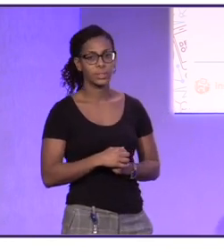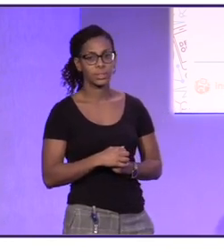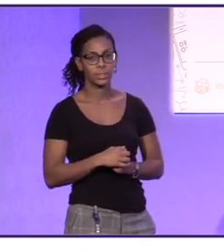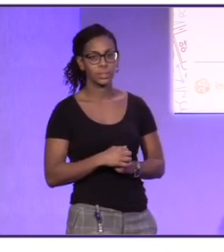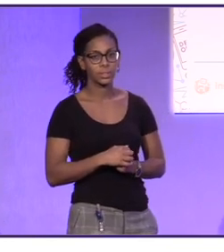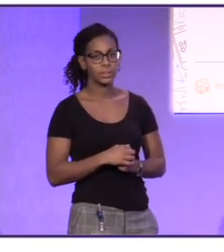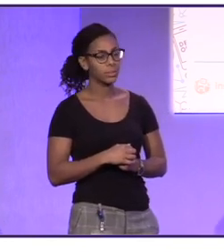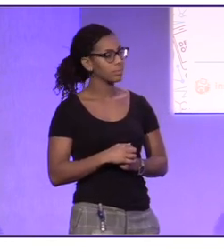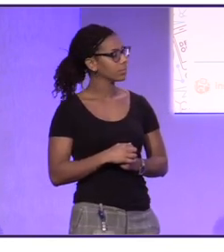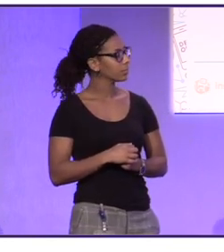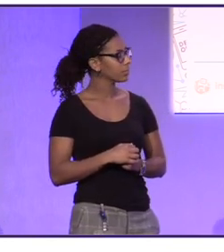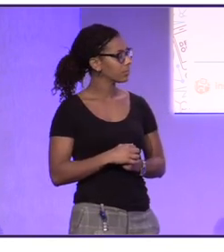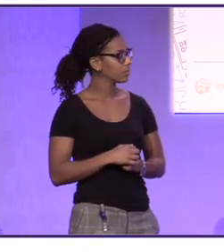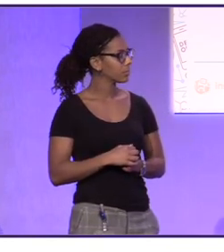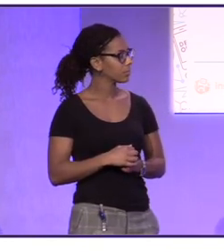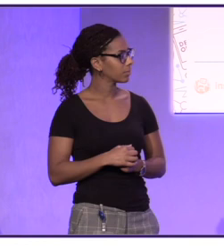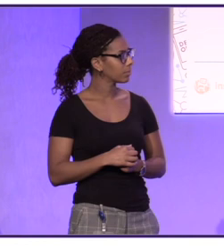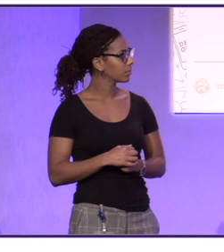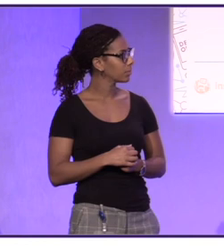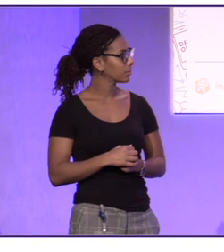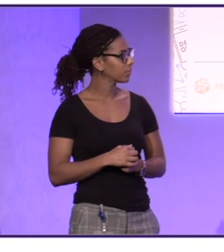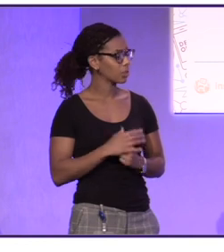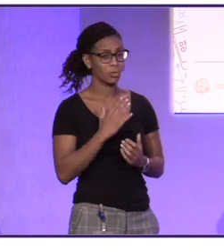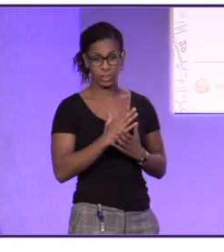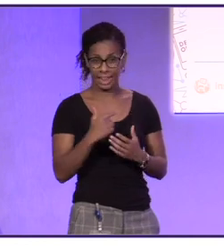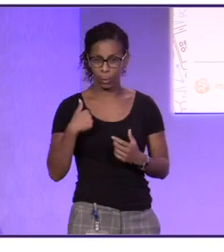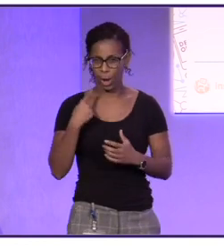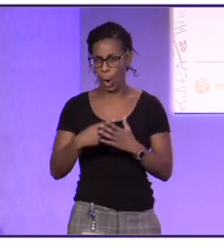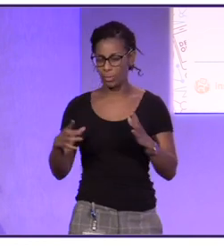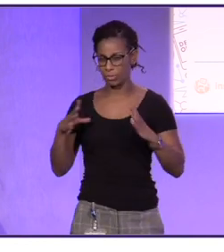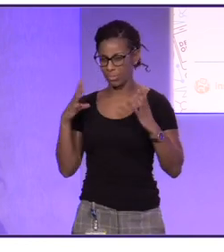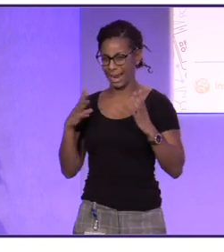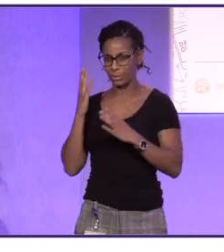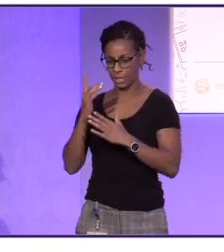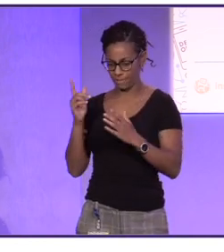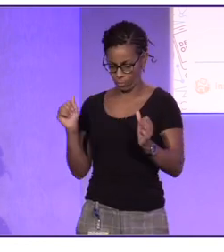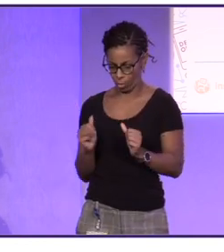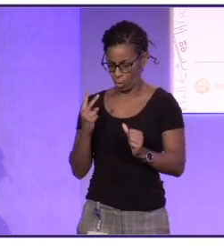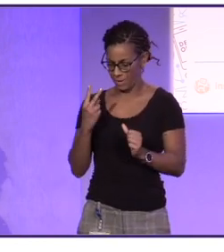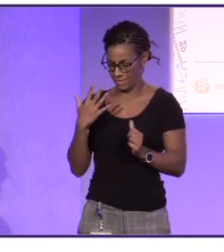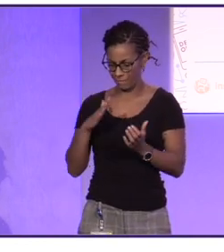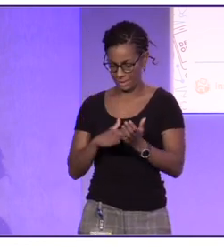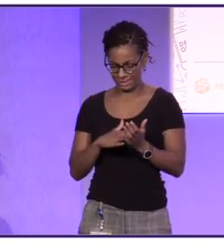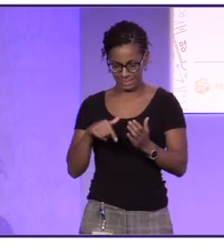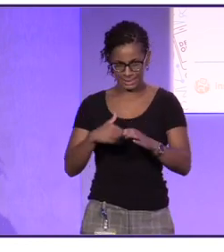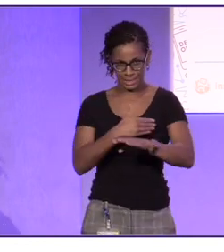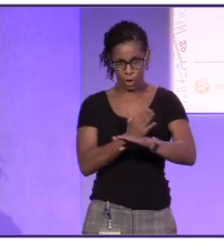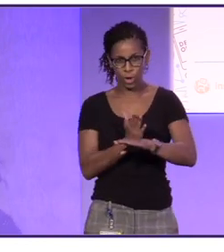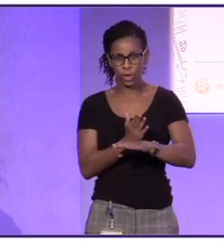I mean, in reality, we just prepared for 25 minutes, so we just do this like 5 minutes.